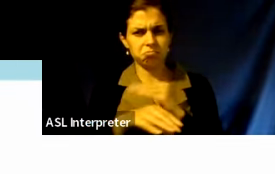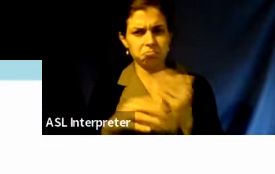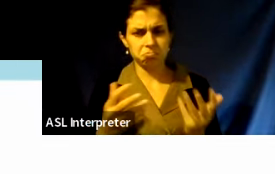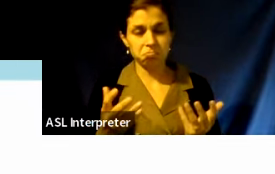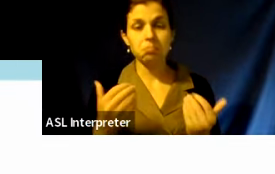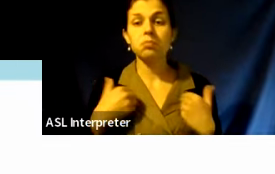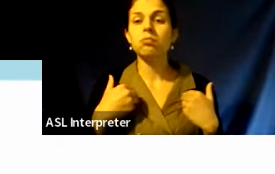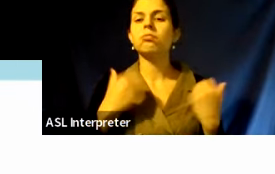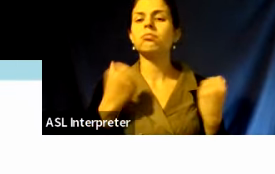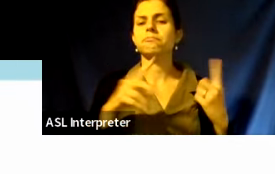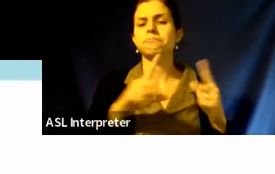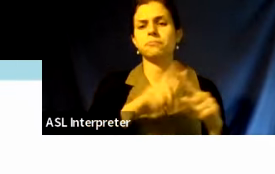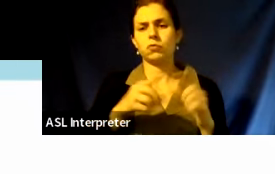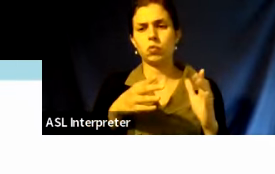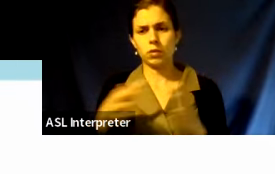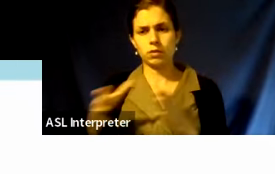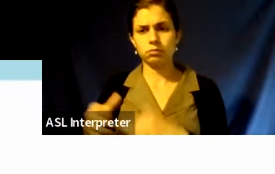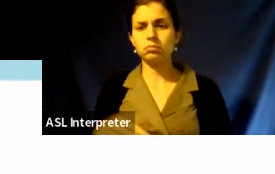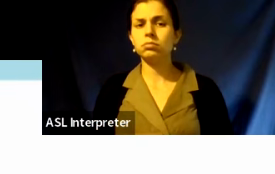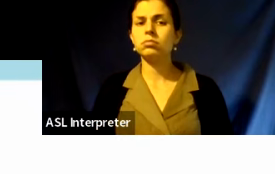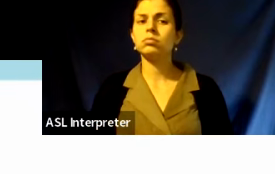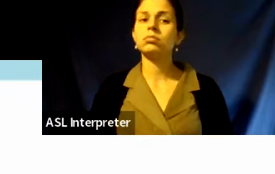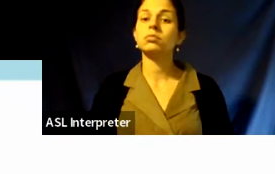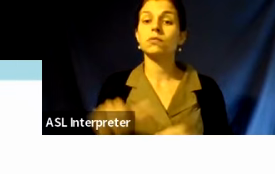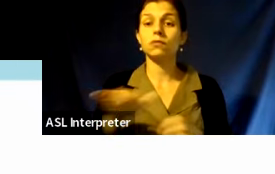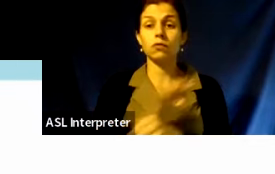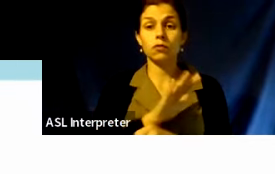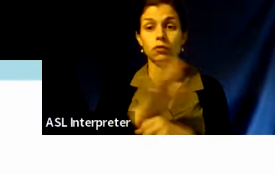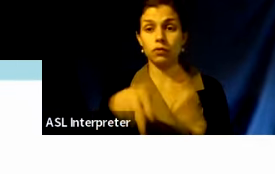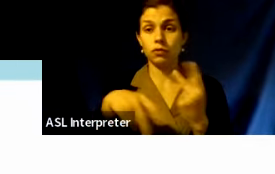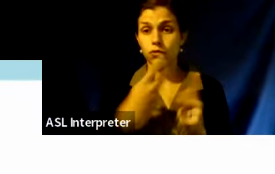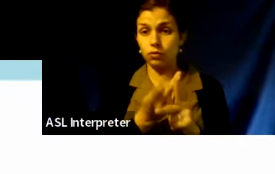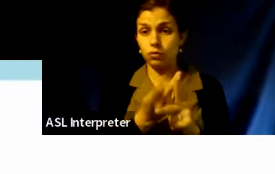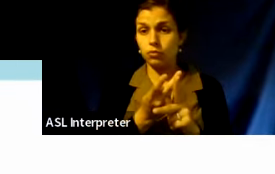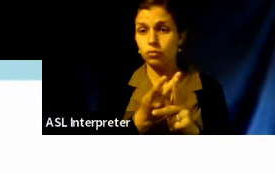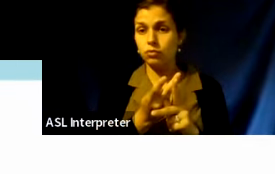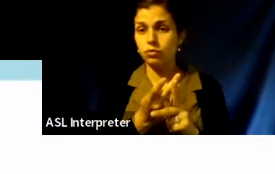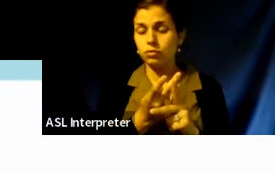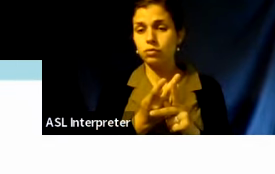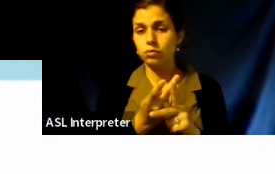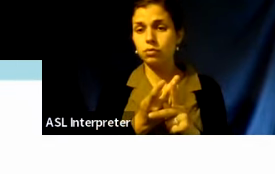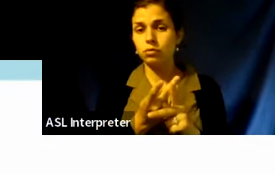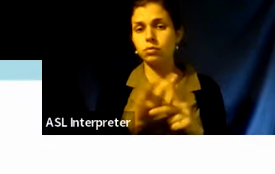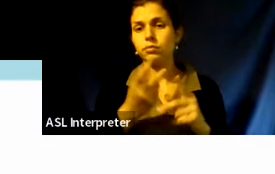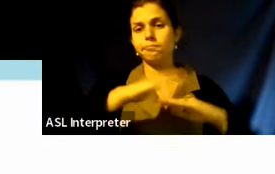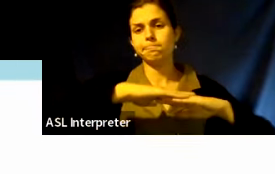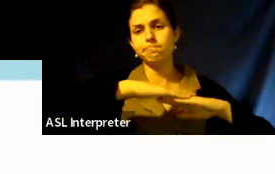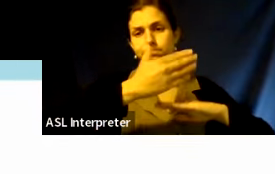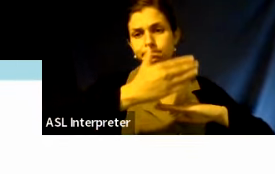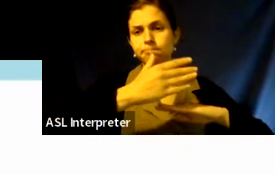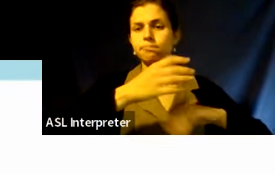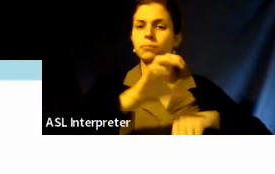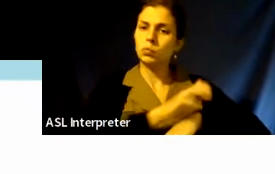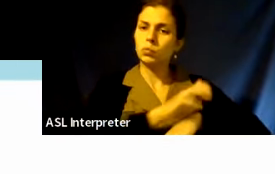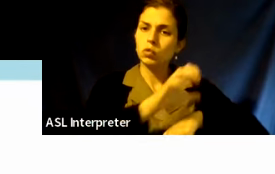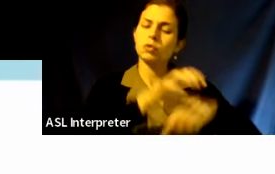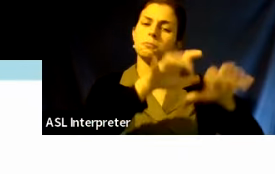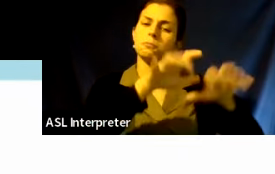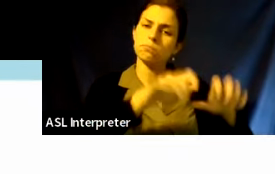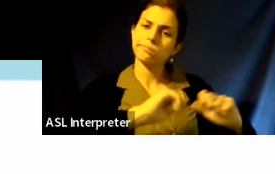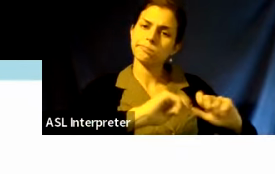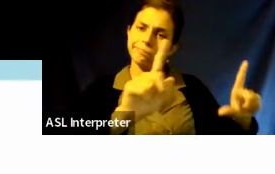for Skyward. There is the full version of Skyward that you'd access from a desktop or laptop.